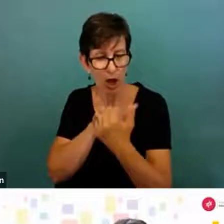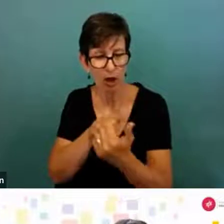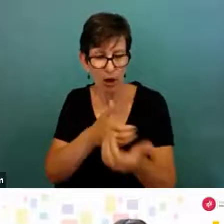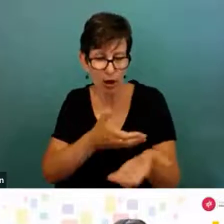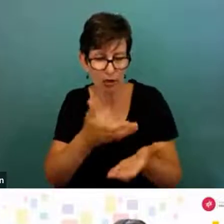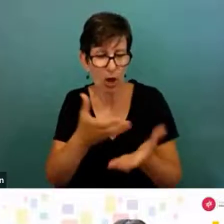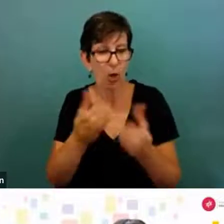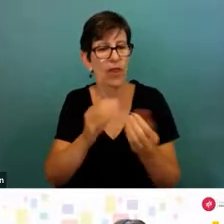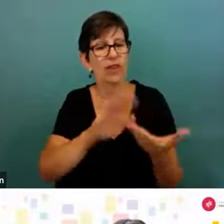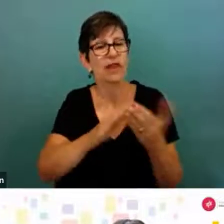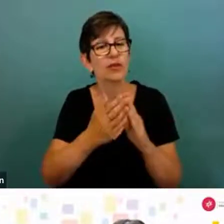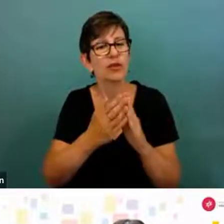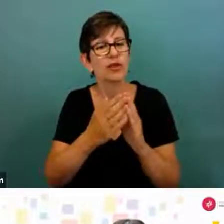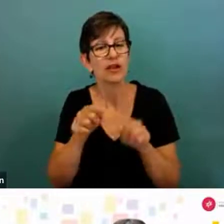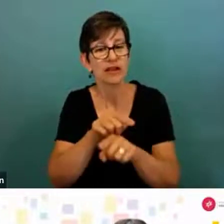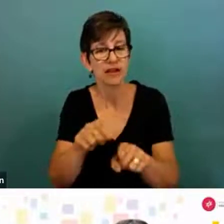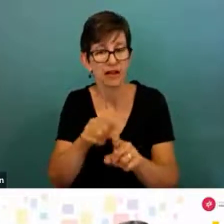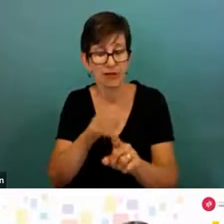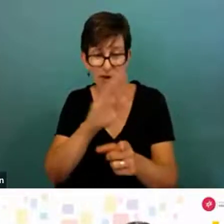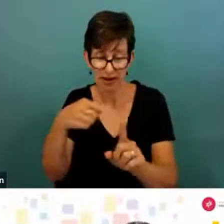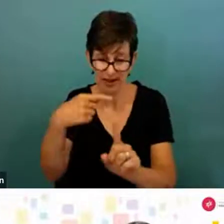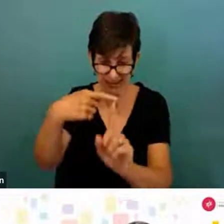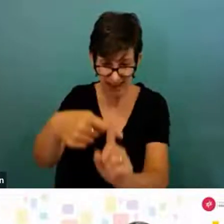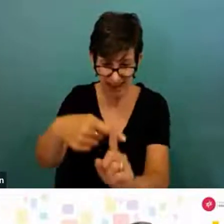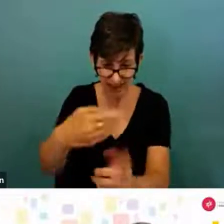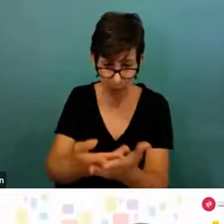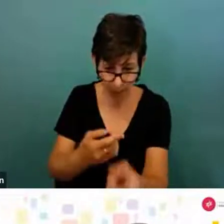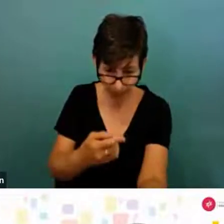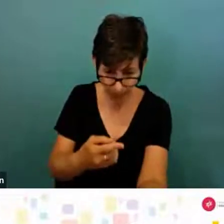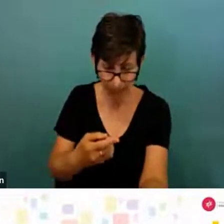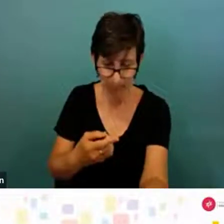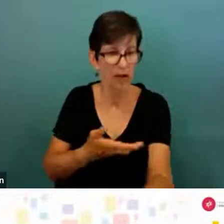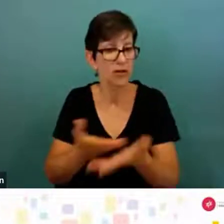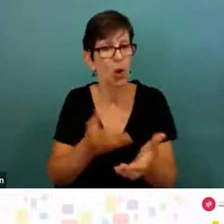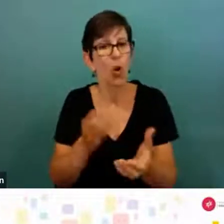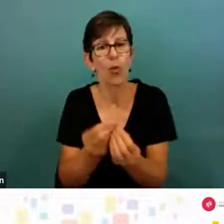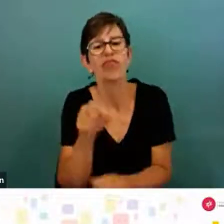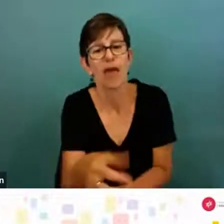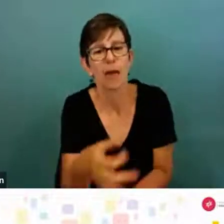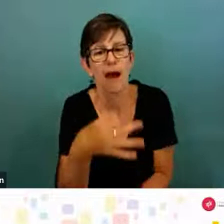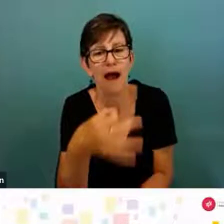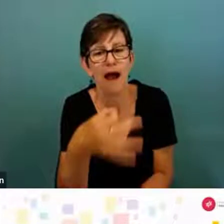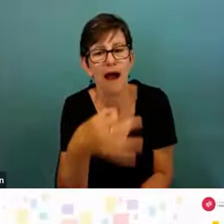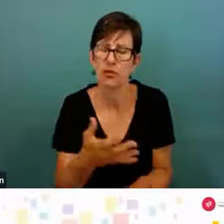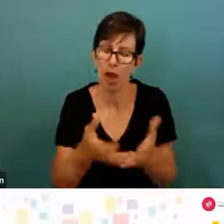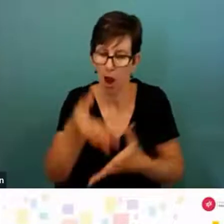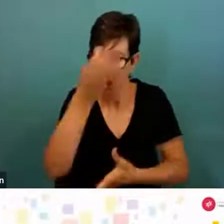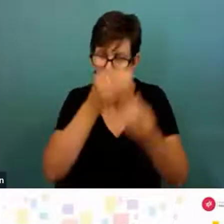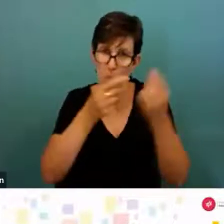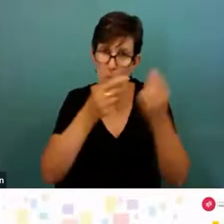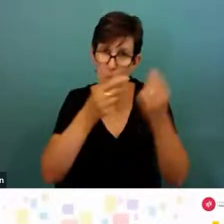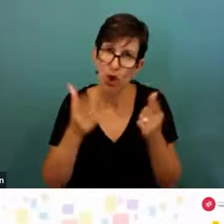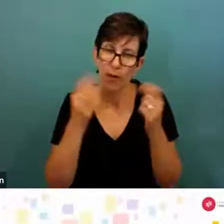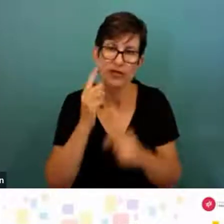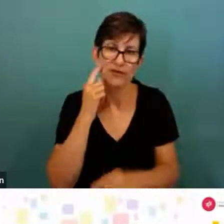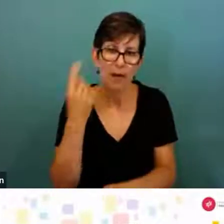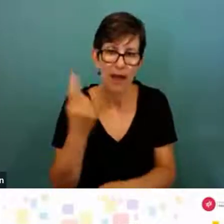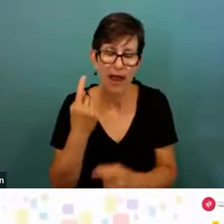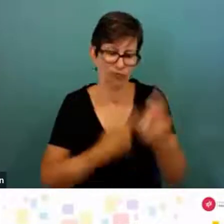be benefiting from that in your design of the program. And we really learnt so much from Kate's feedback